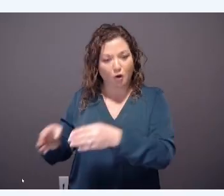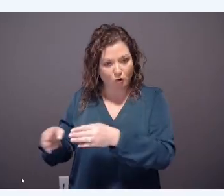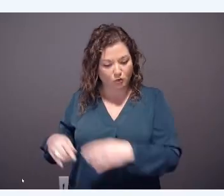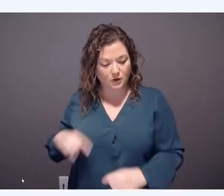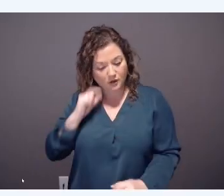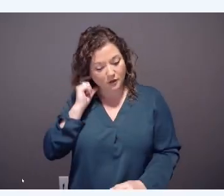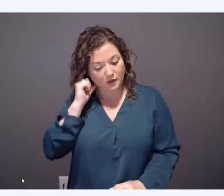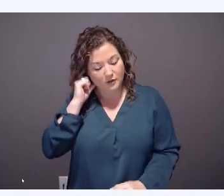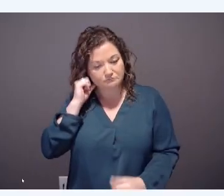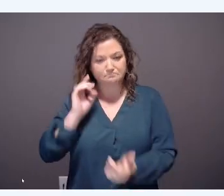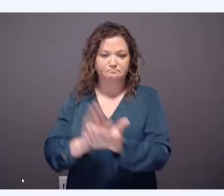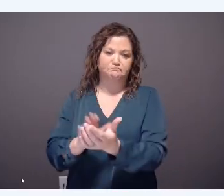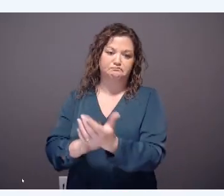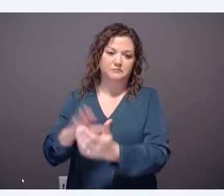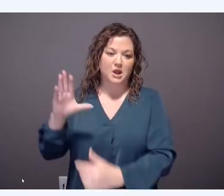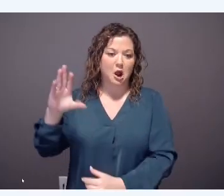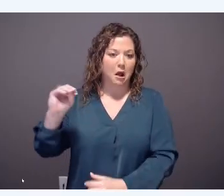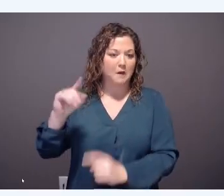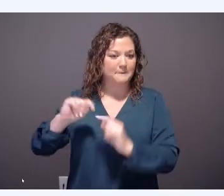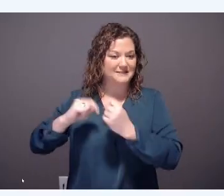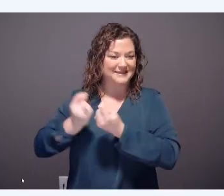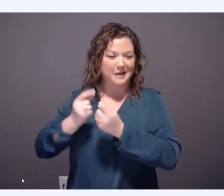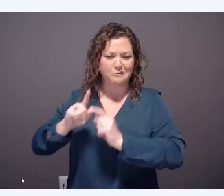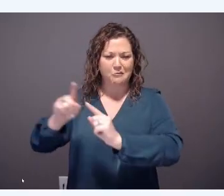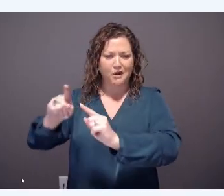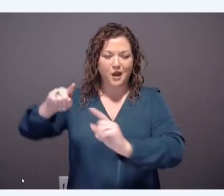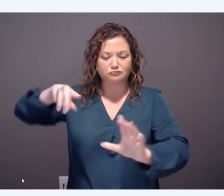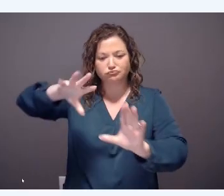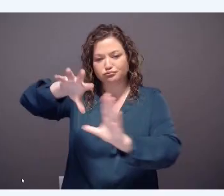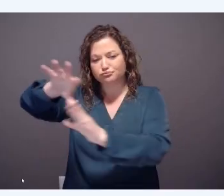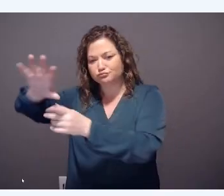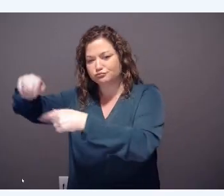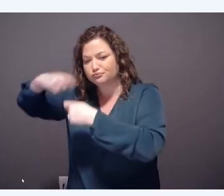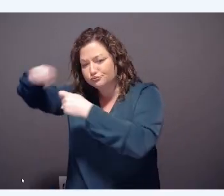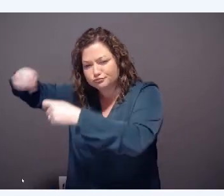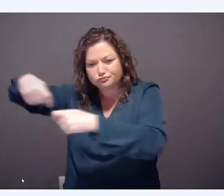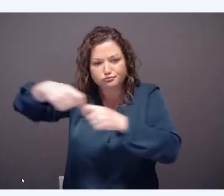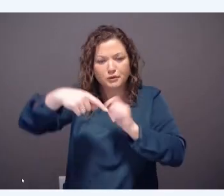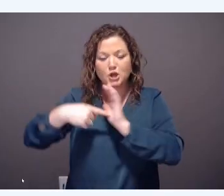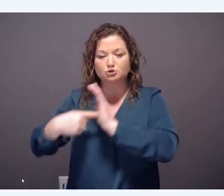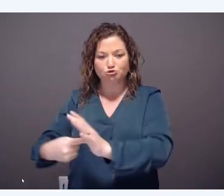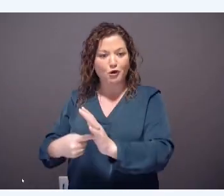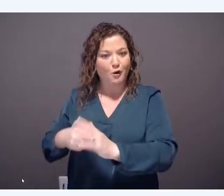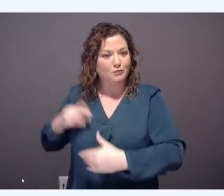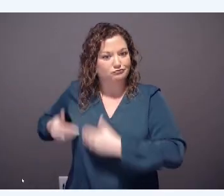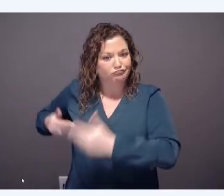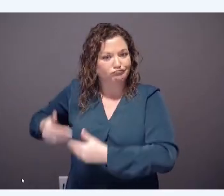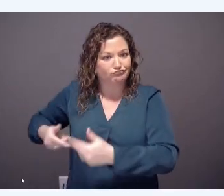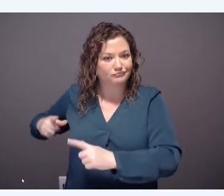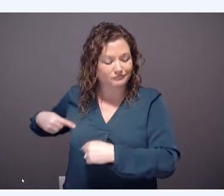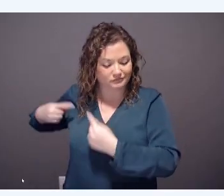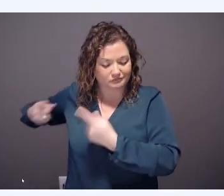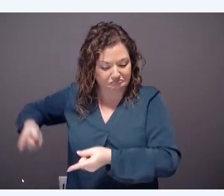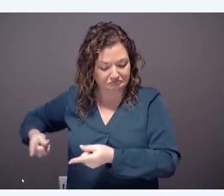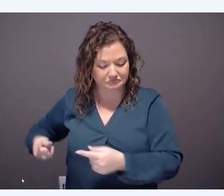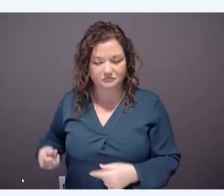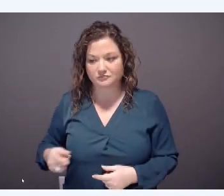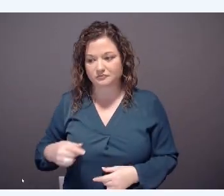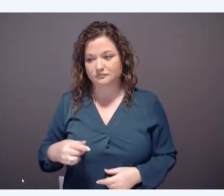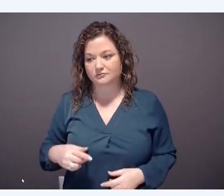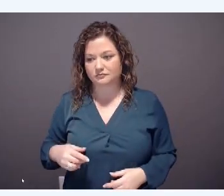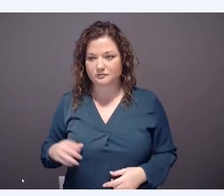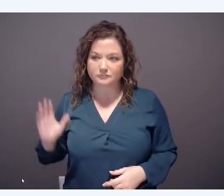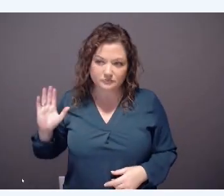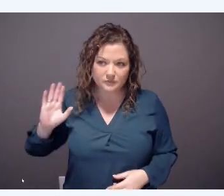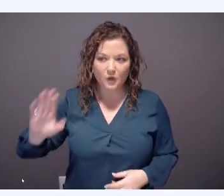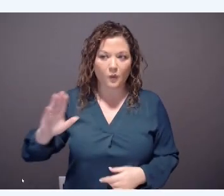comms team for going out here and getting some amazing footage that shows the progress that we've made throughout this entire construction